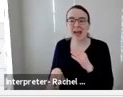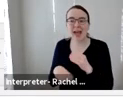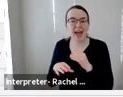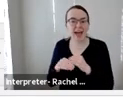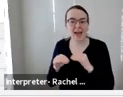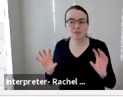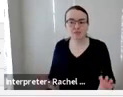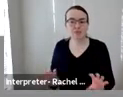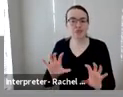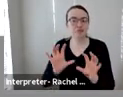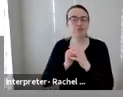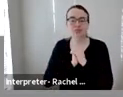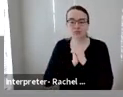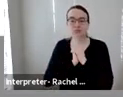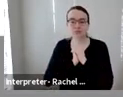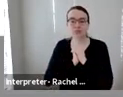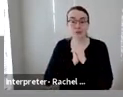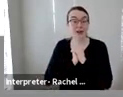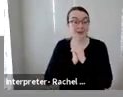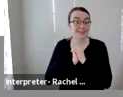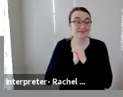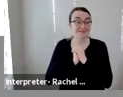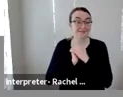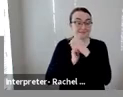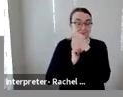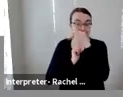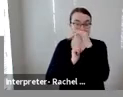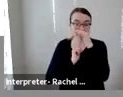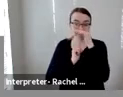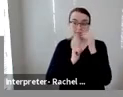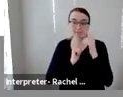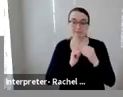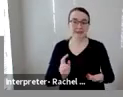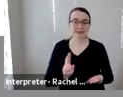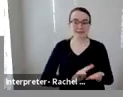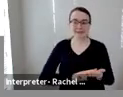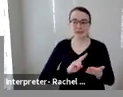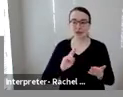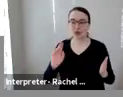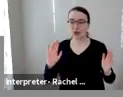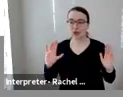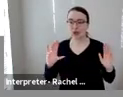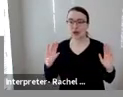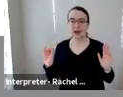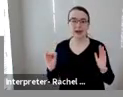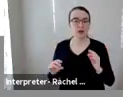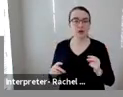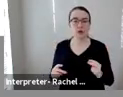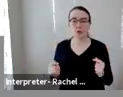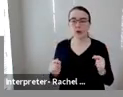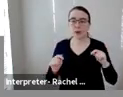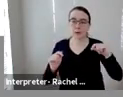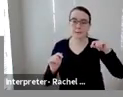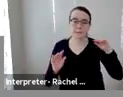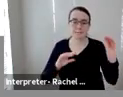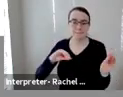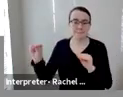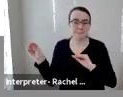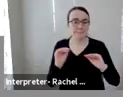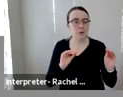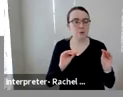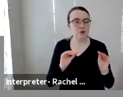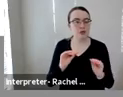there, right? And a little signature and some quick motion blur, right? And